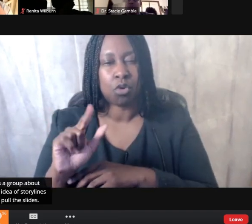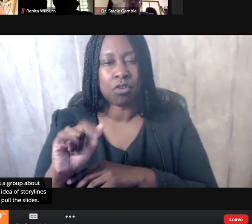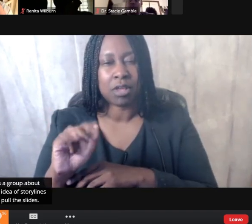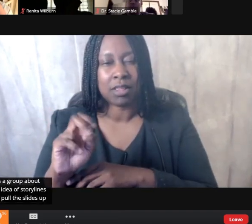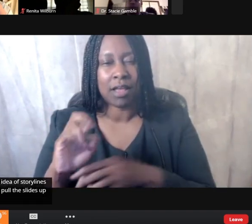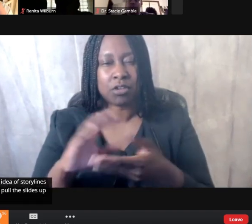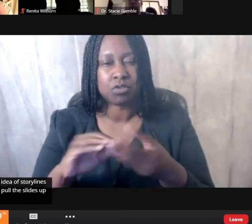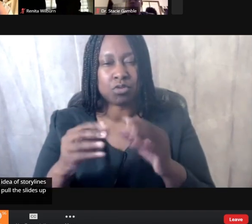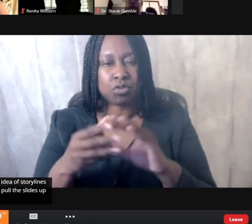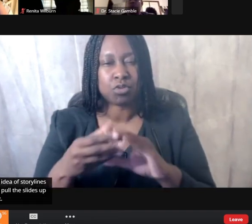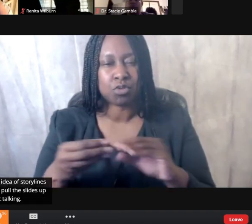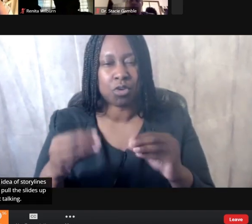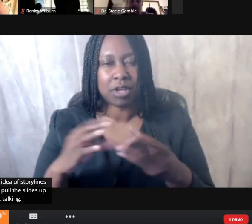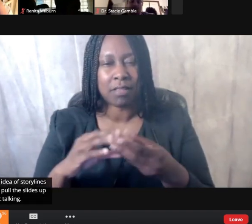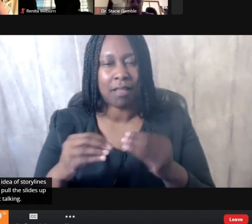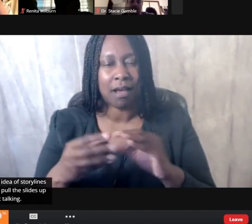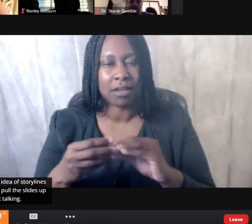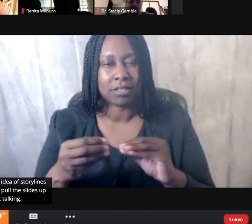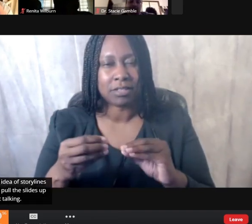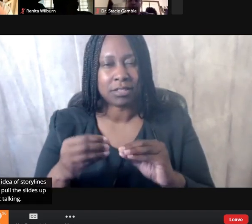up if you want to go ahead and start talking.